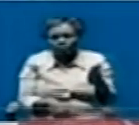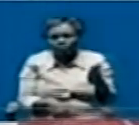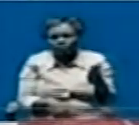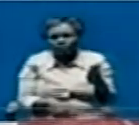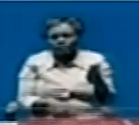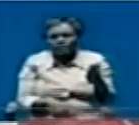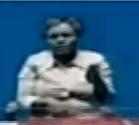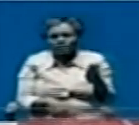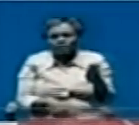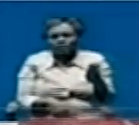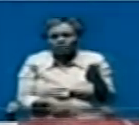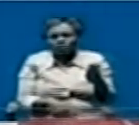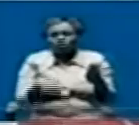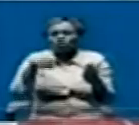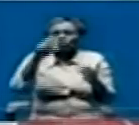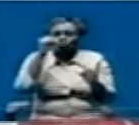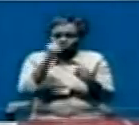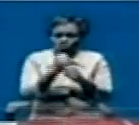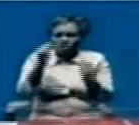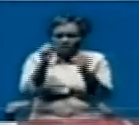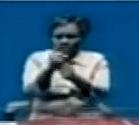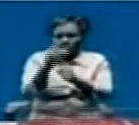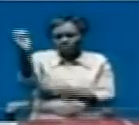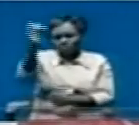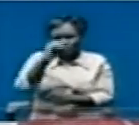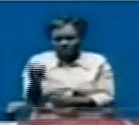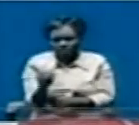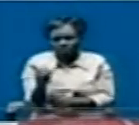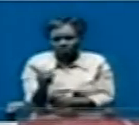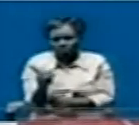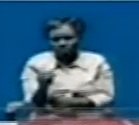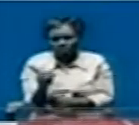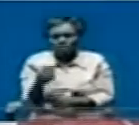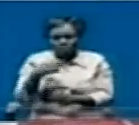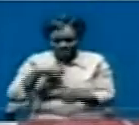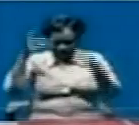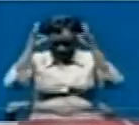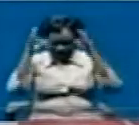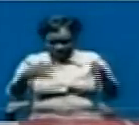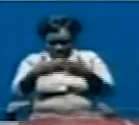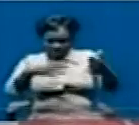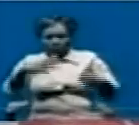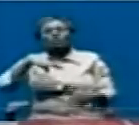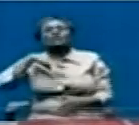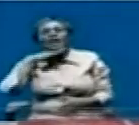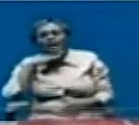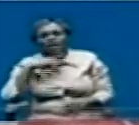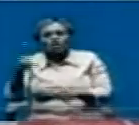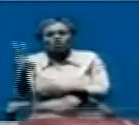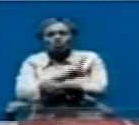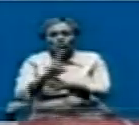to be a genius, all you got to use is 11%. So I decided that before I die, I want to use